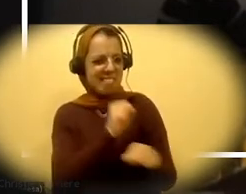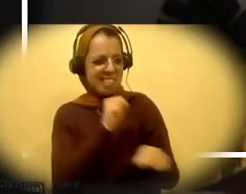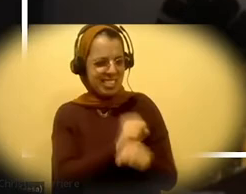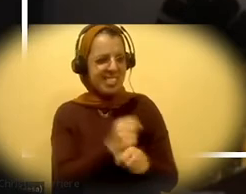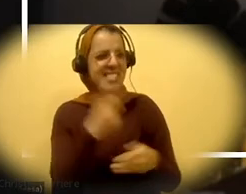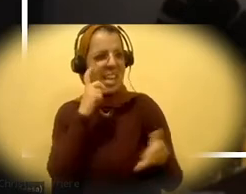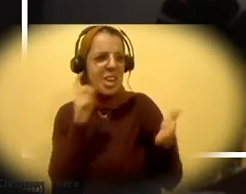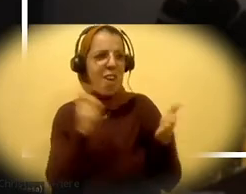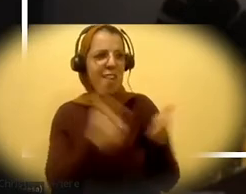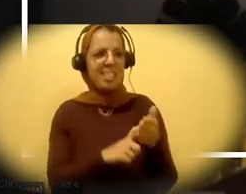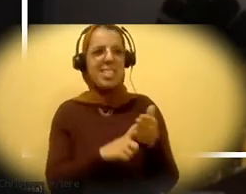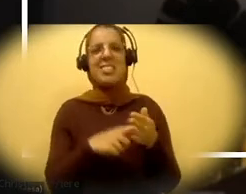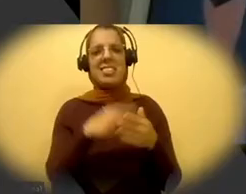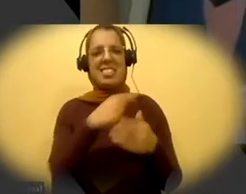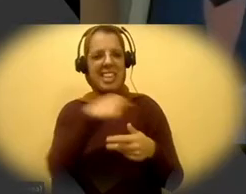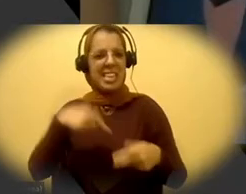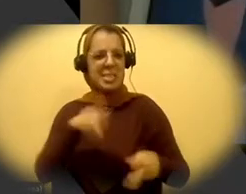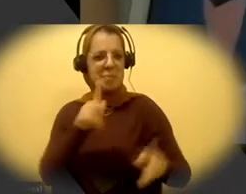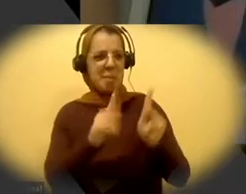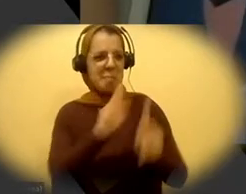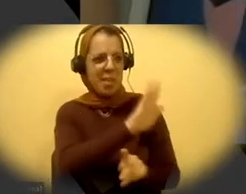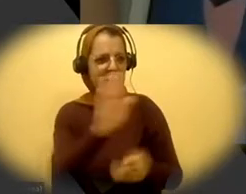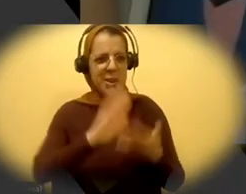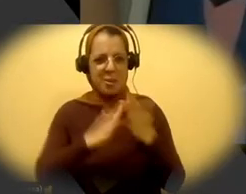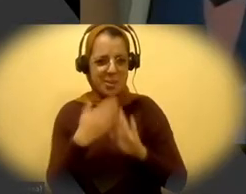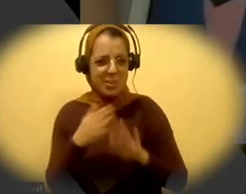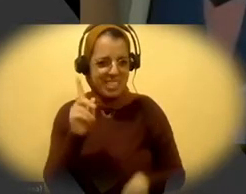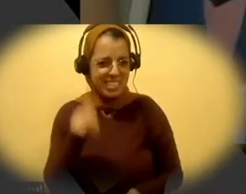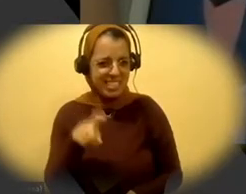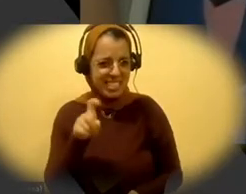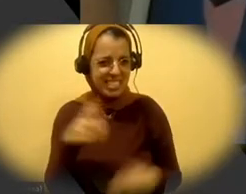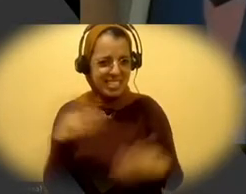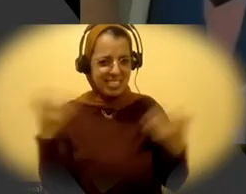acknowledging the needs of the community.